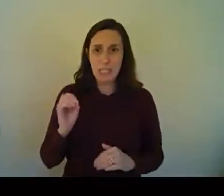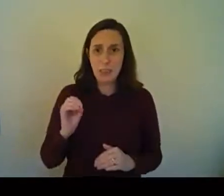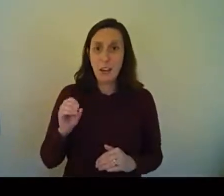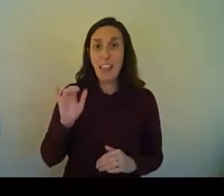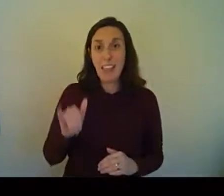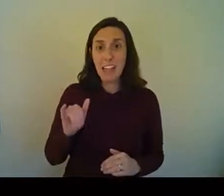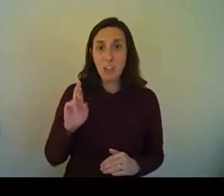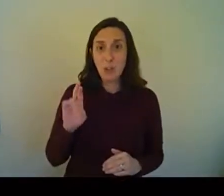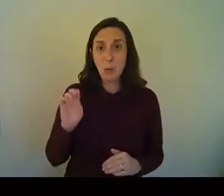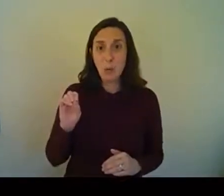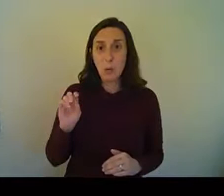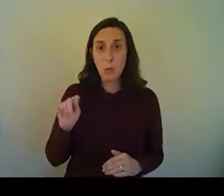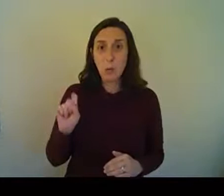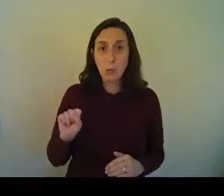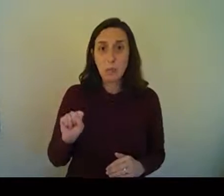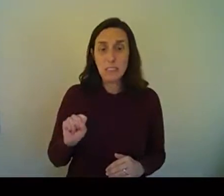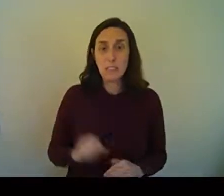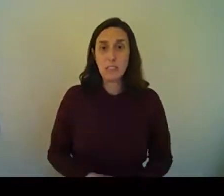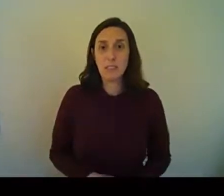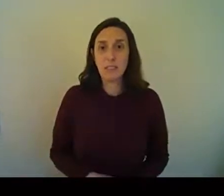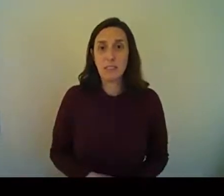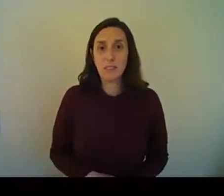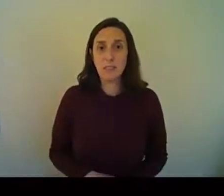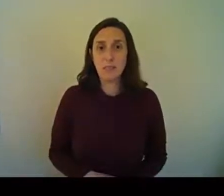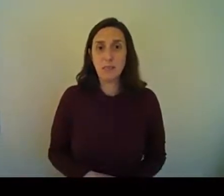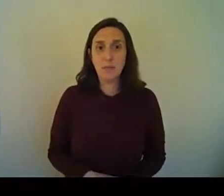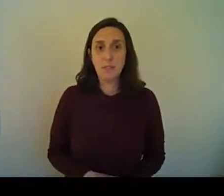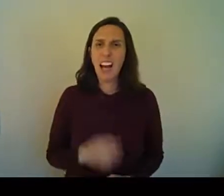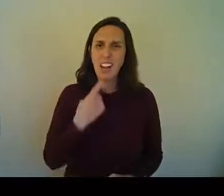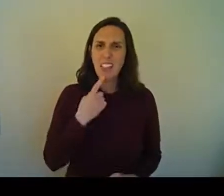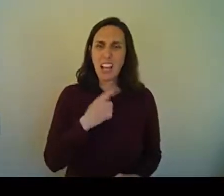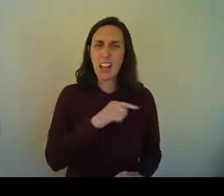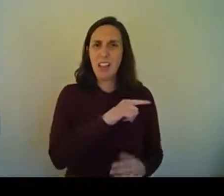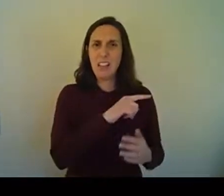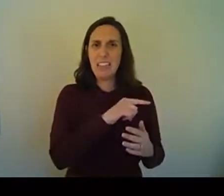I'll actually say, how about I'll say these x values.